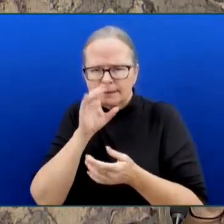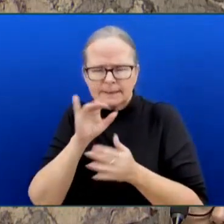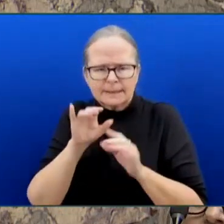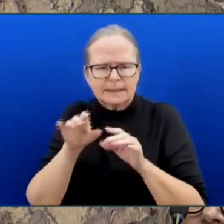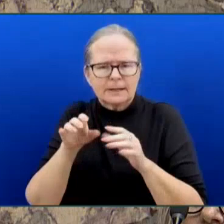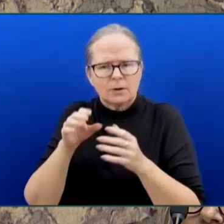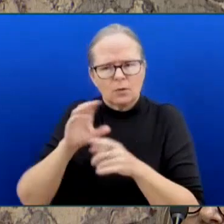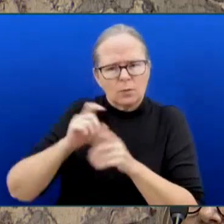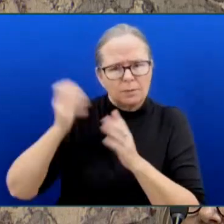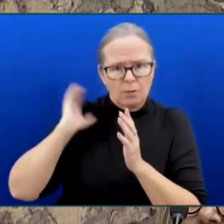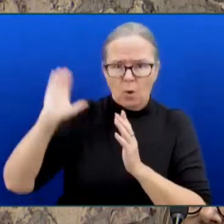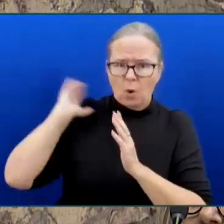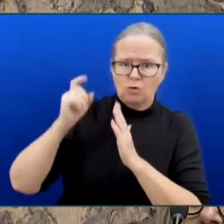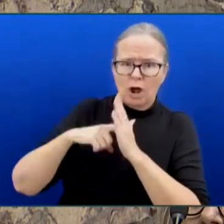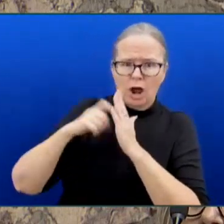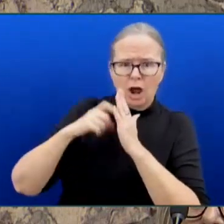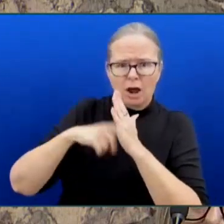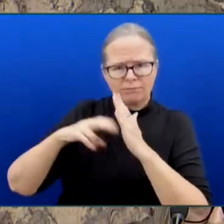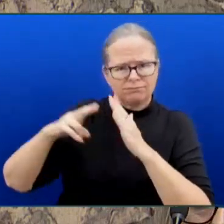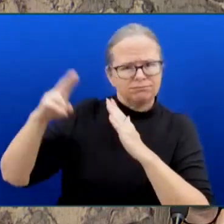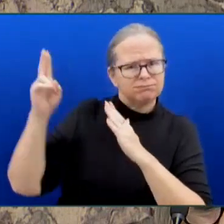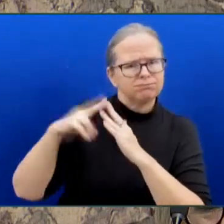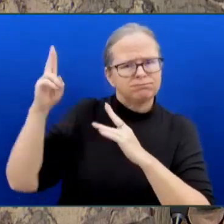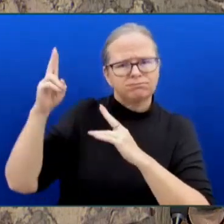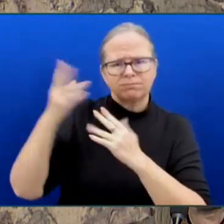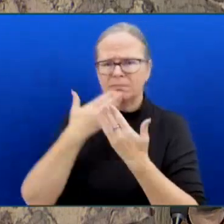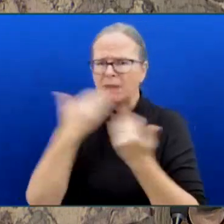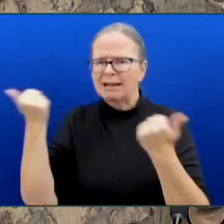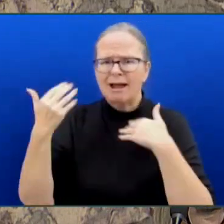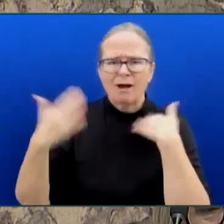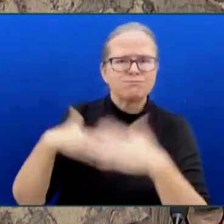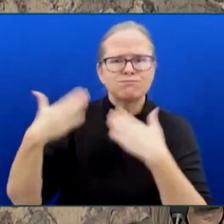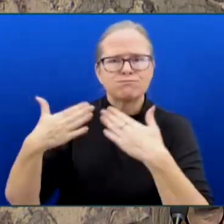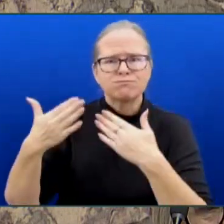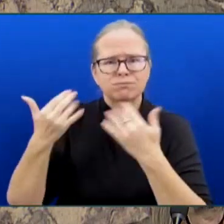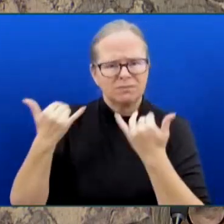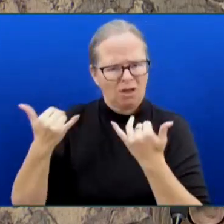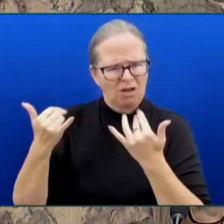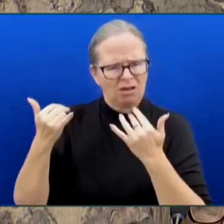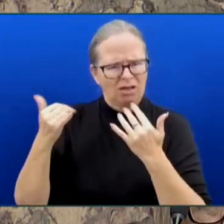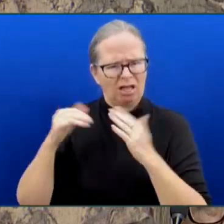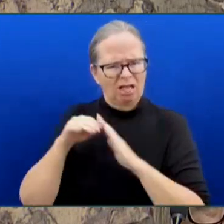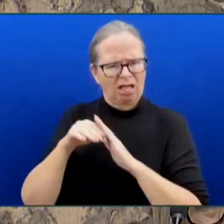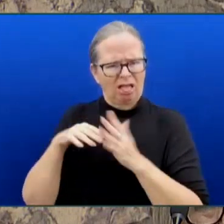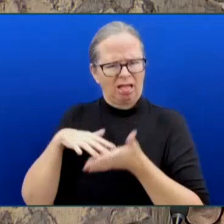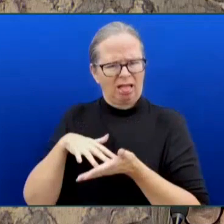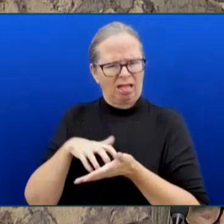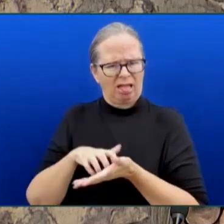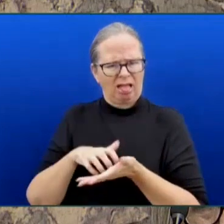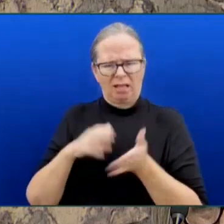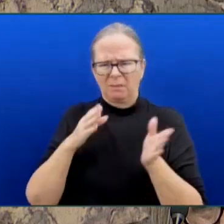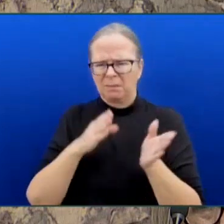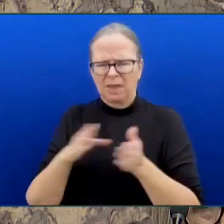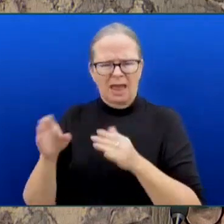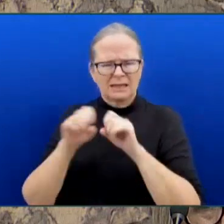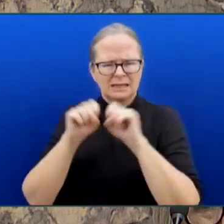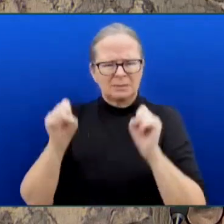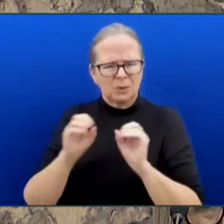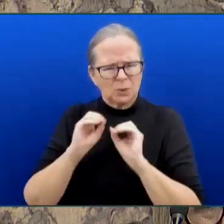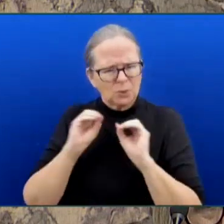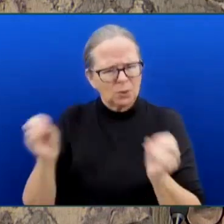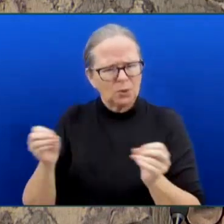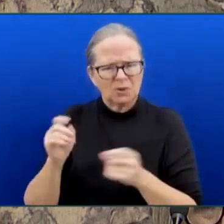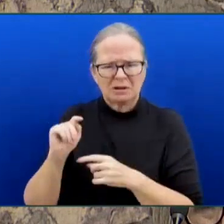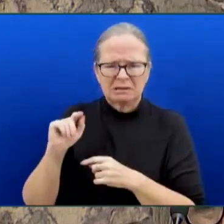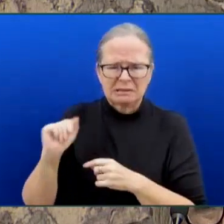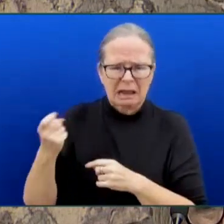critical mineral strategy, an unbalanced carbon tax that punishes BC mining exports, and a Cost BC scheme that is literally killing hundreds